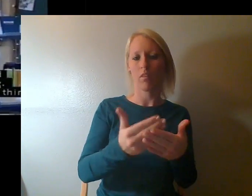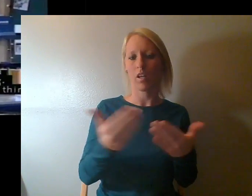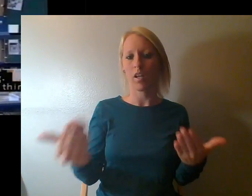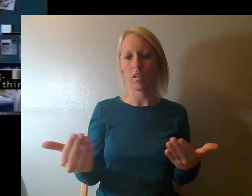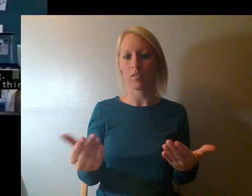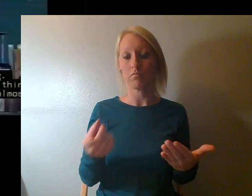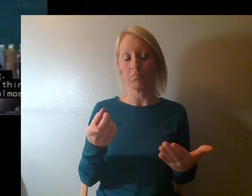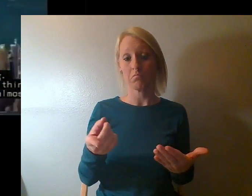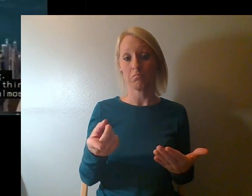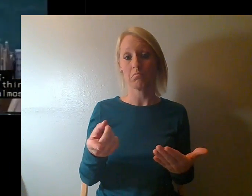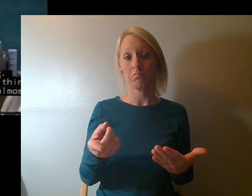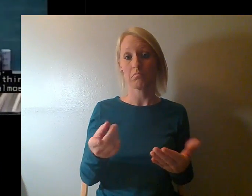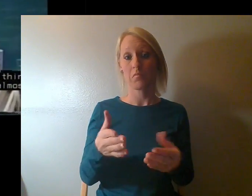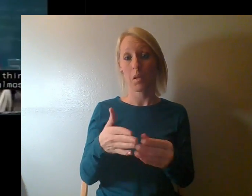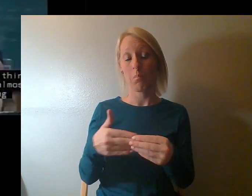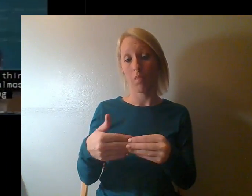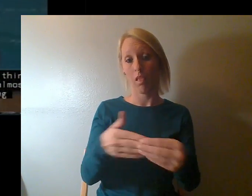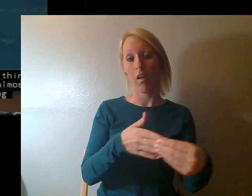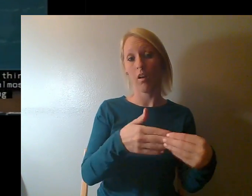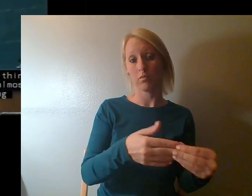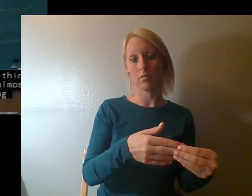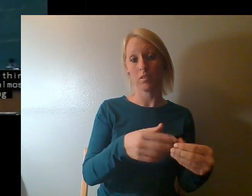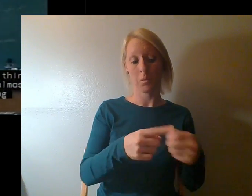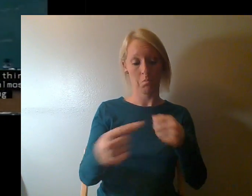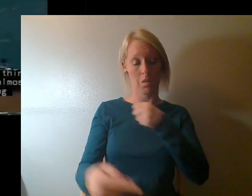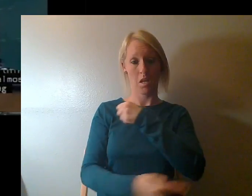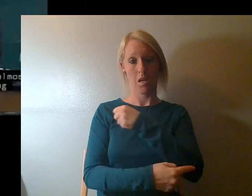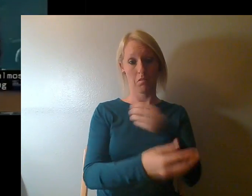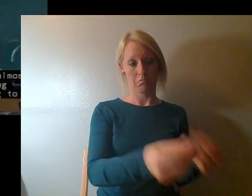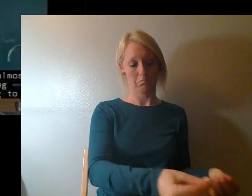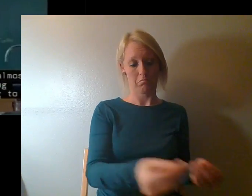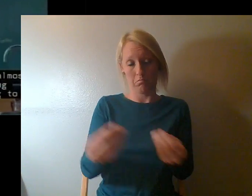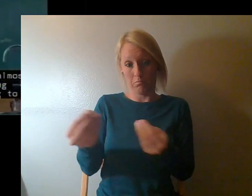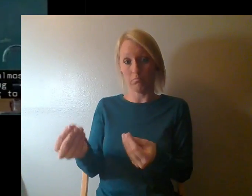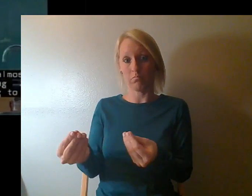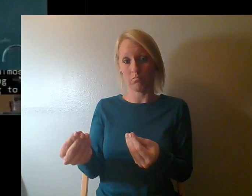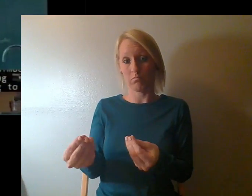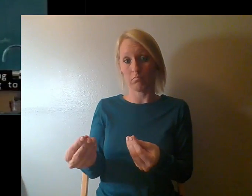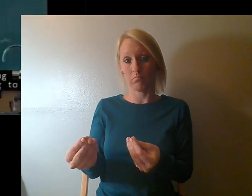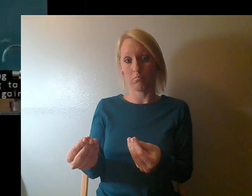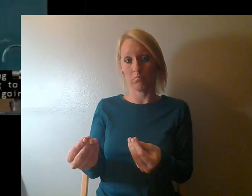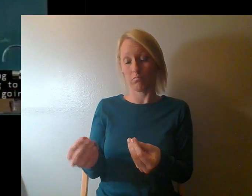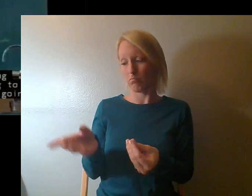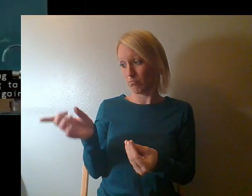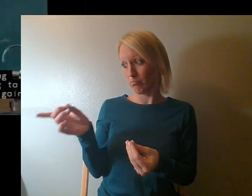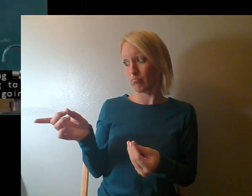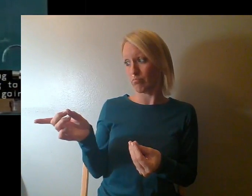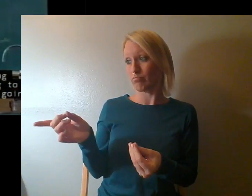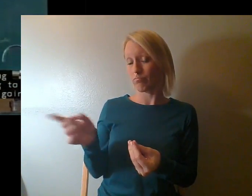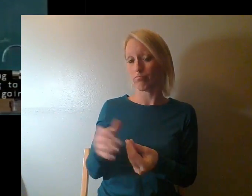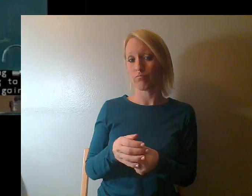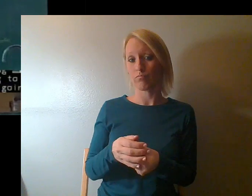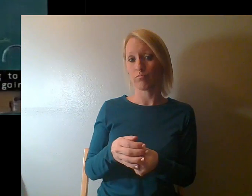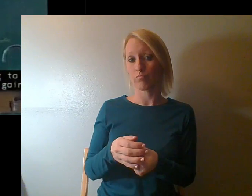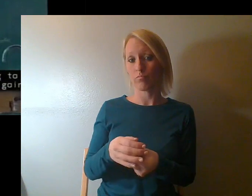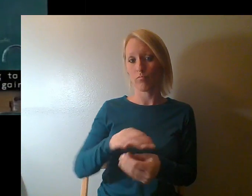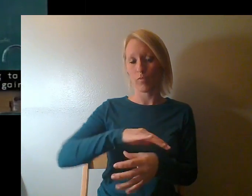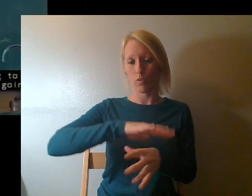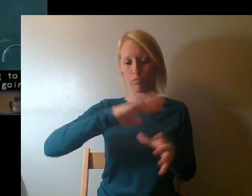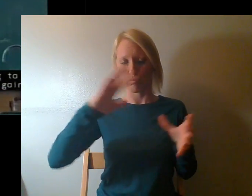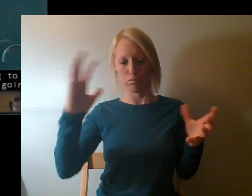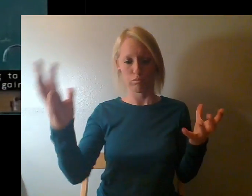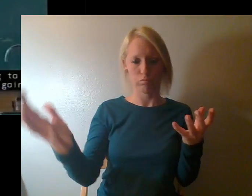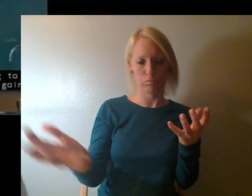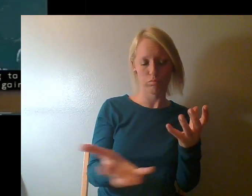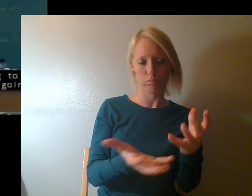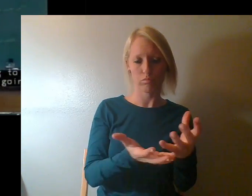of cell membranes, you can almost think of it as a plastic bag where, it's going to surround the cell and it's going to,